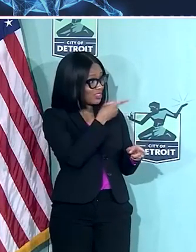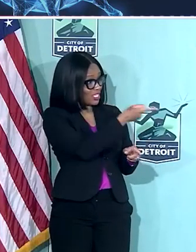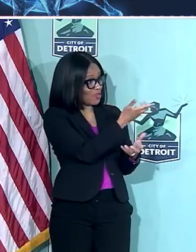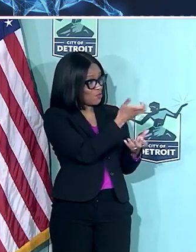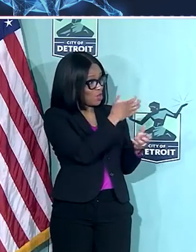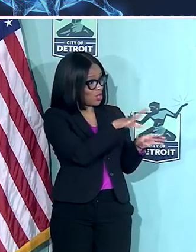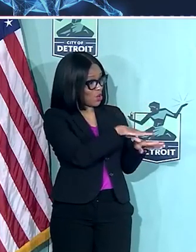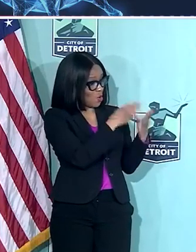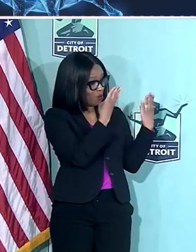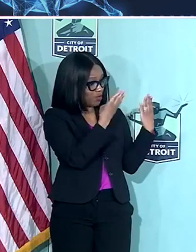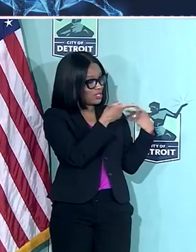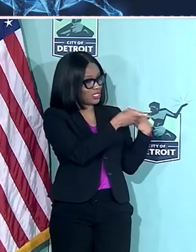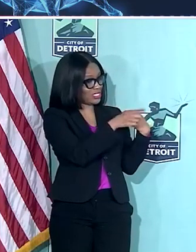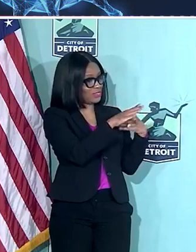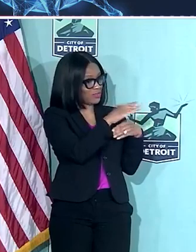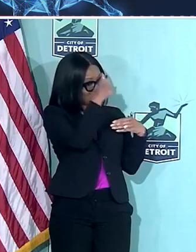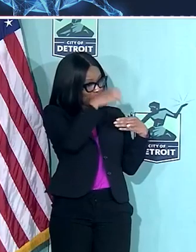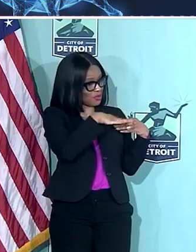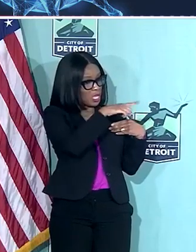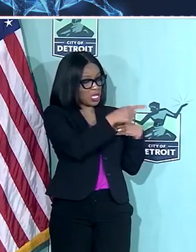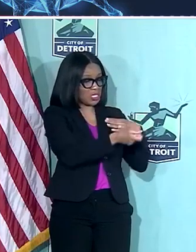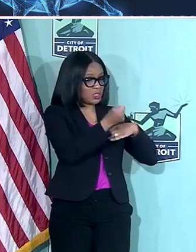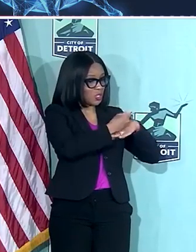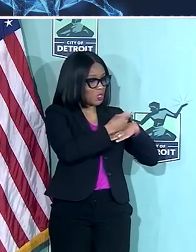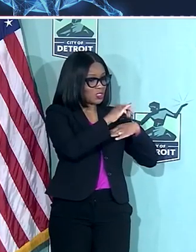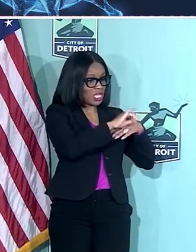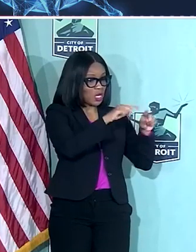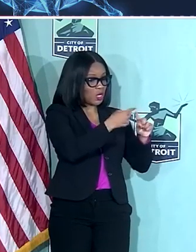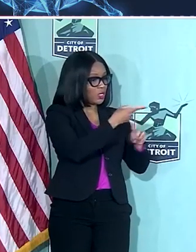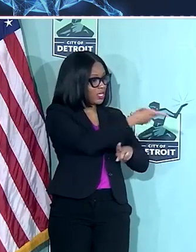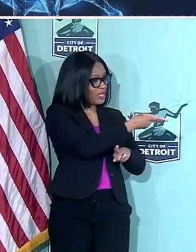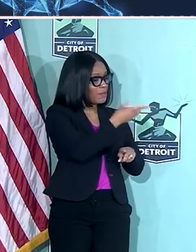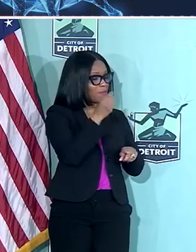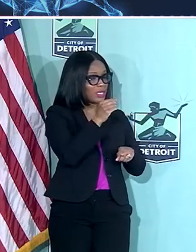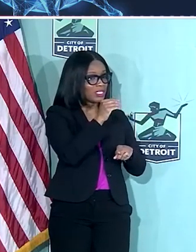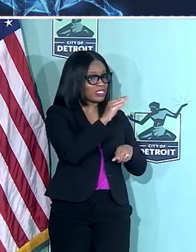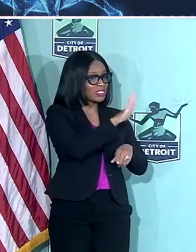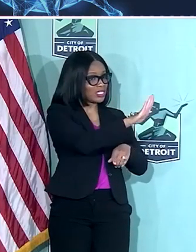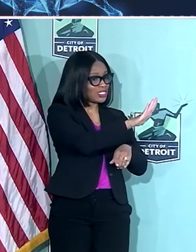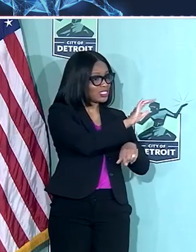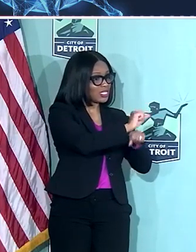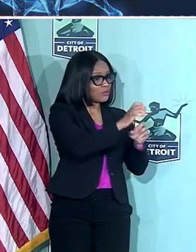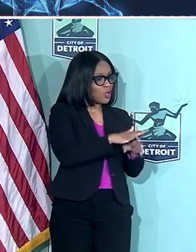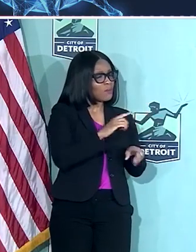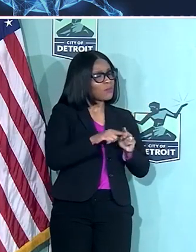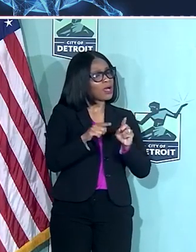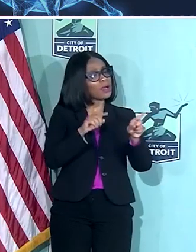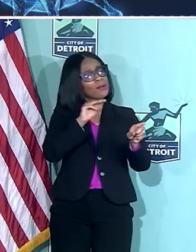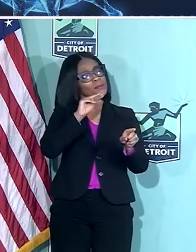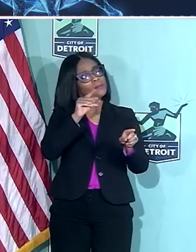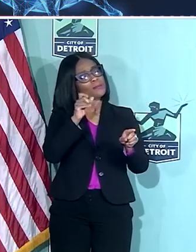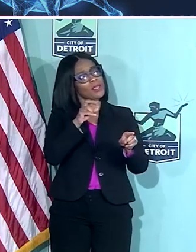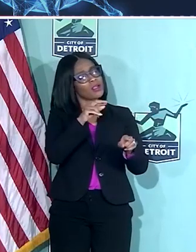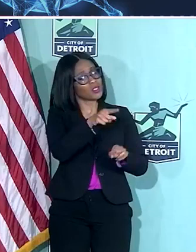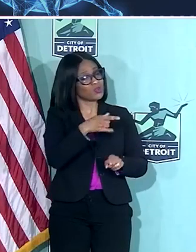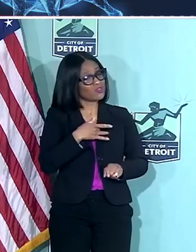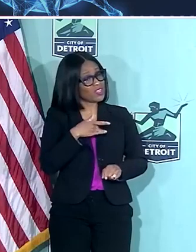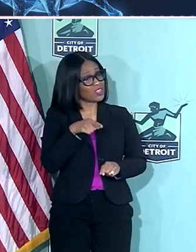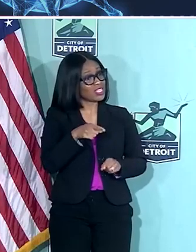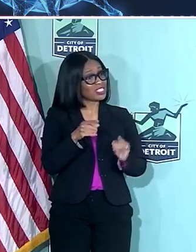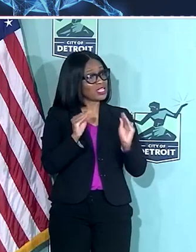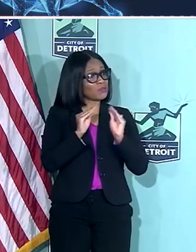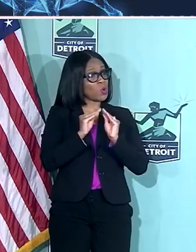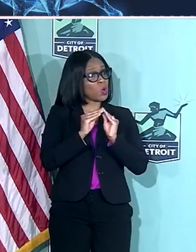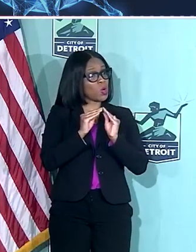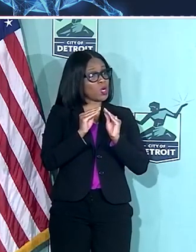He's a businessman. Every day he's closed. That's hurting him and his employees. Mr. Mayor, is it your sense that that this is more